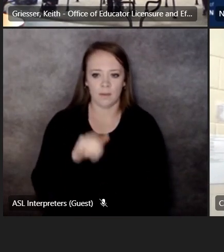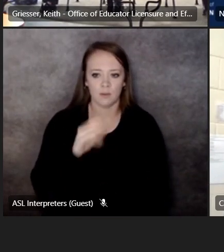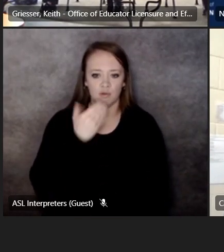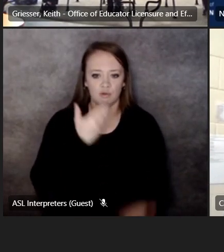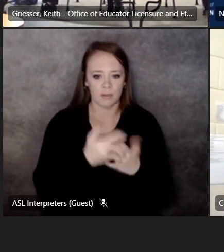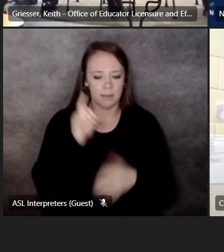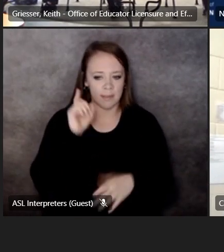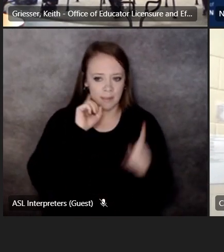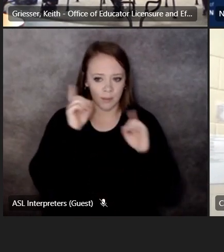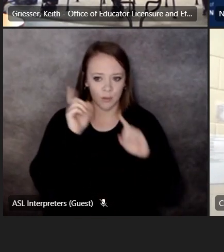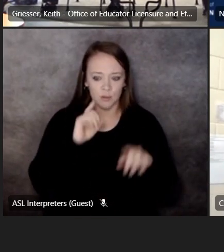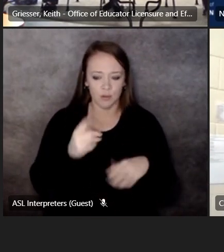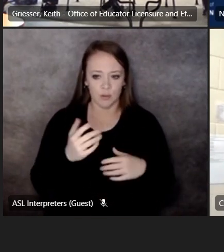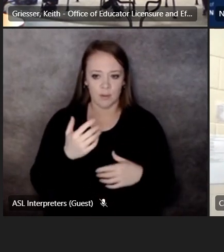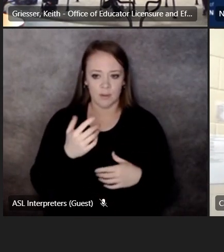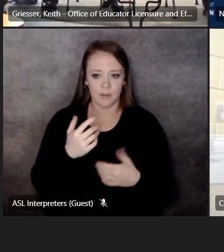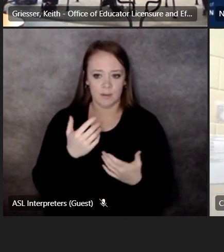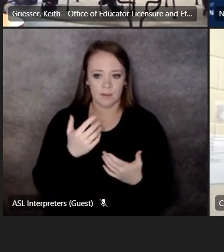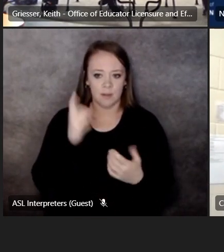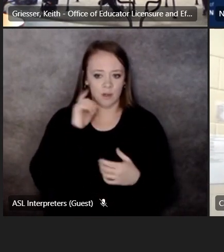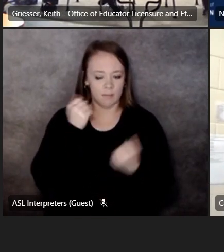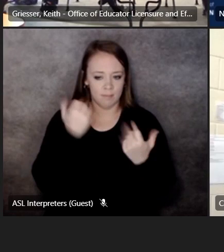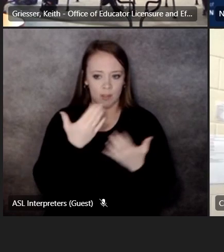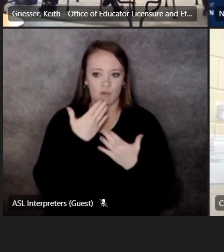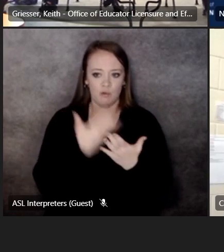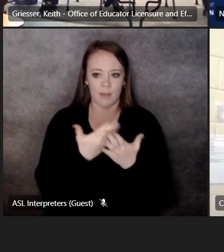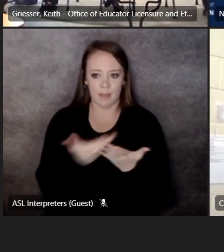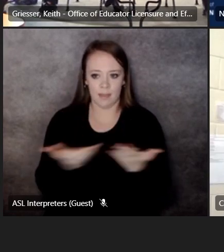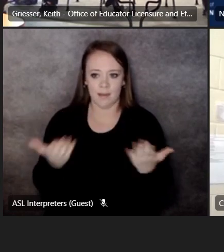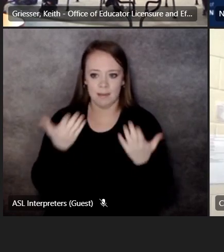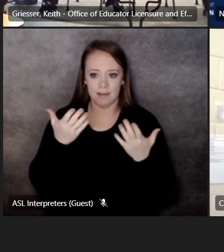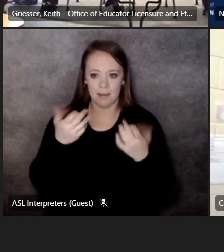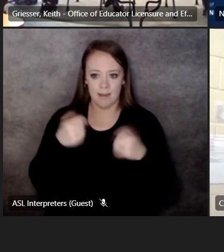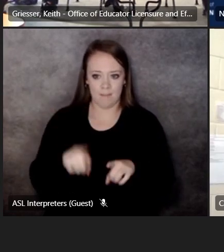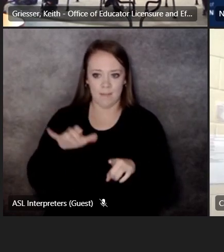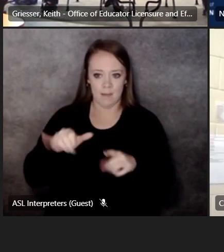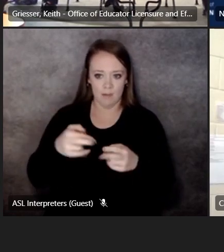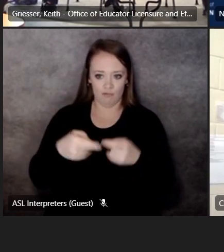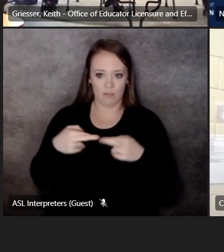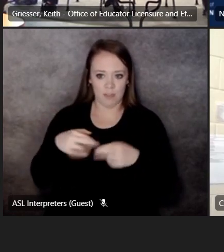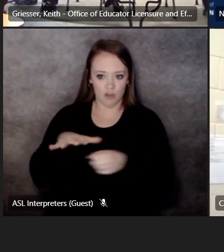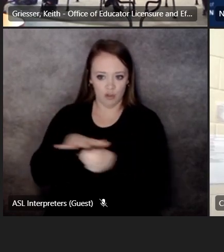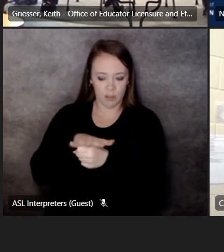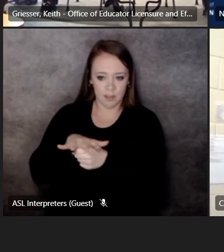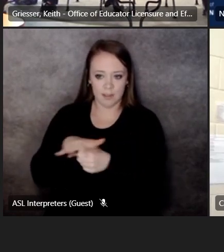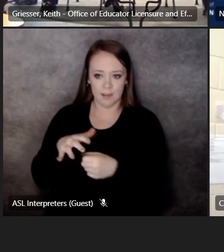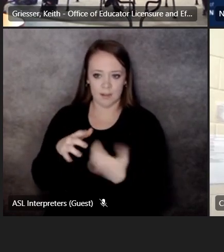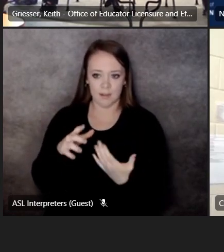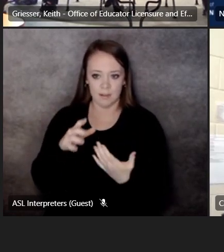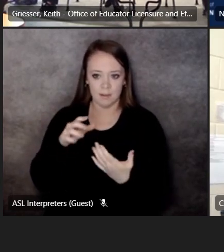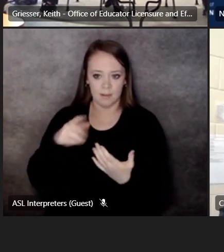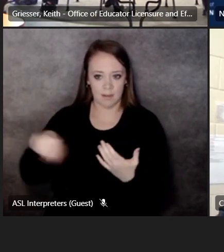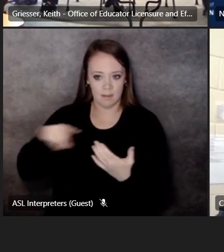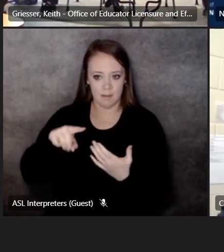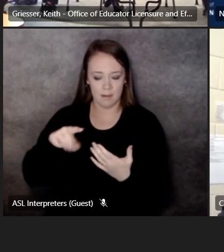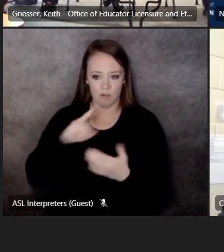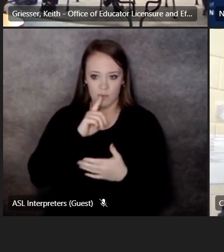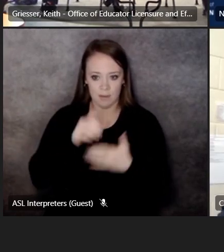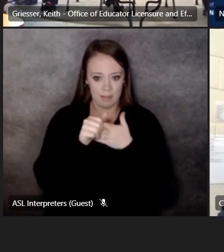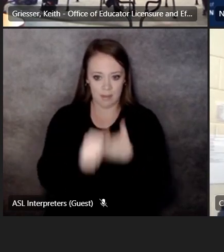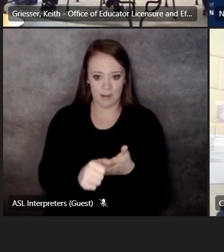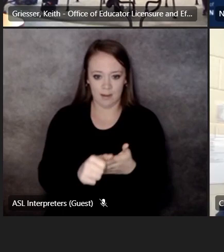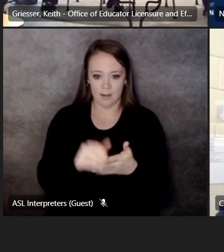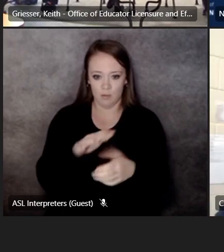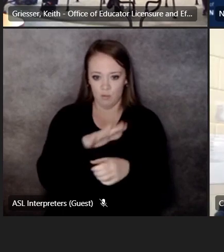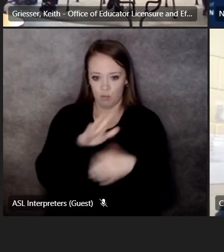Eastern Kentucky around this work. It's really a region that's been leading in all these areas related to United We Learn for some time.